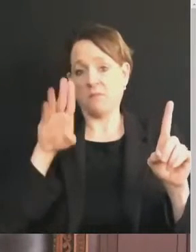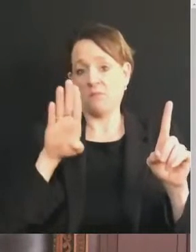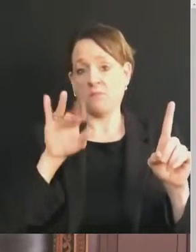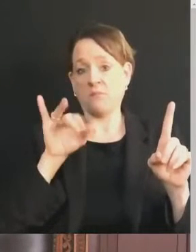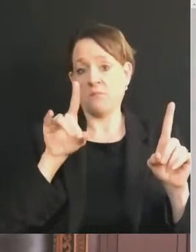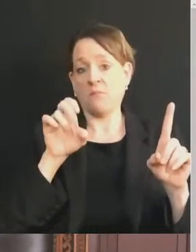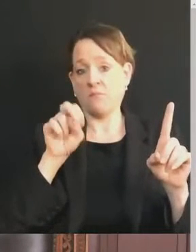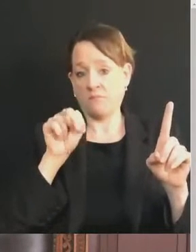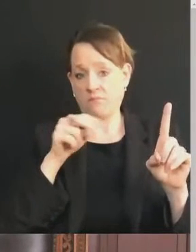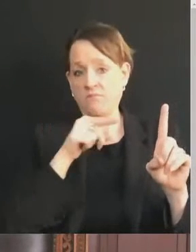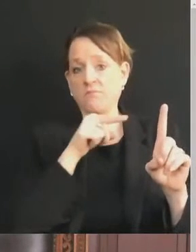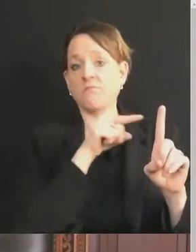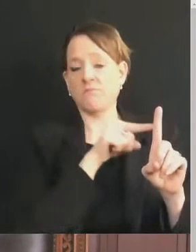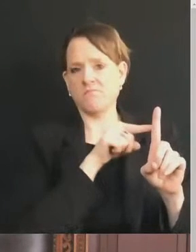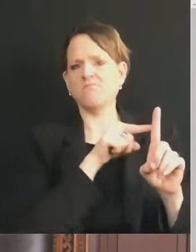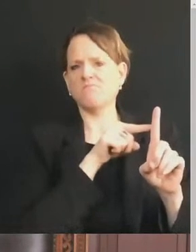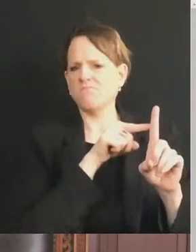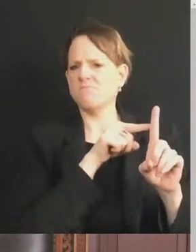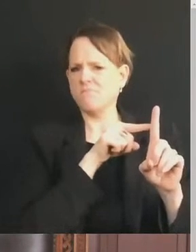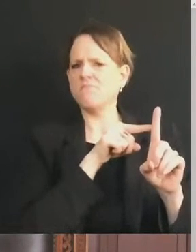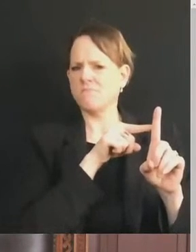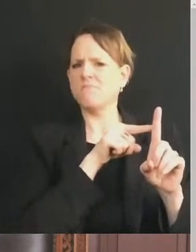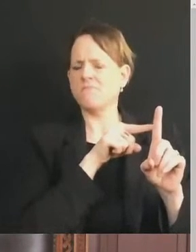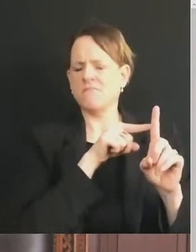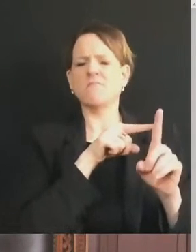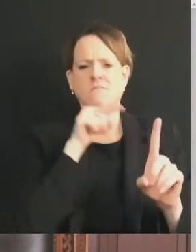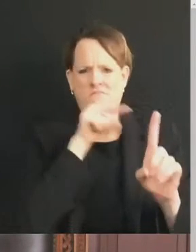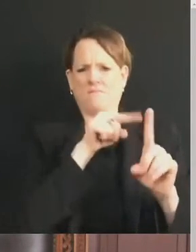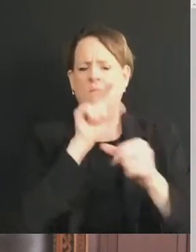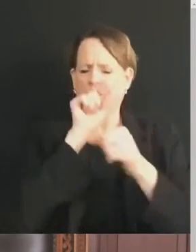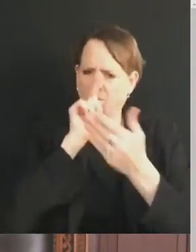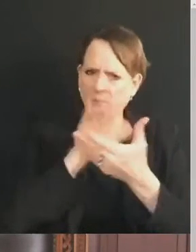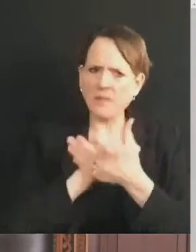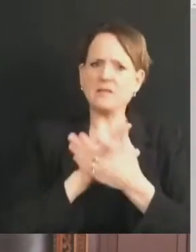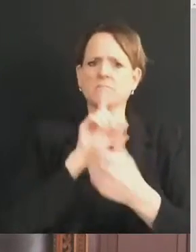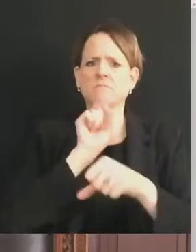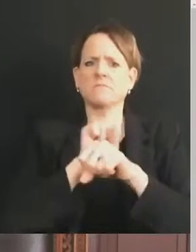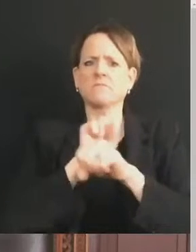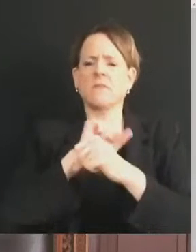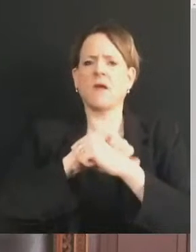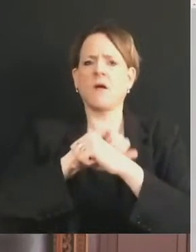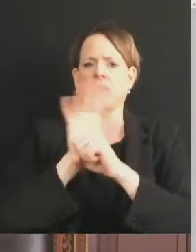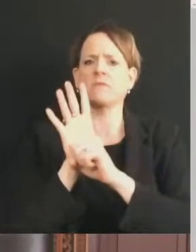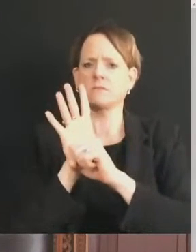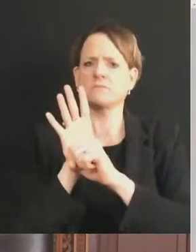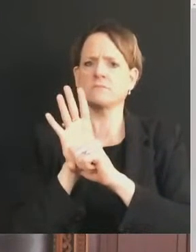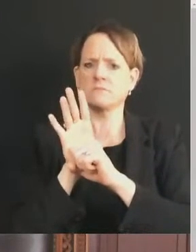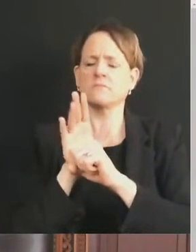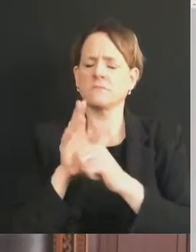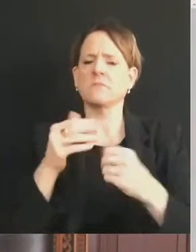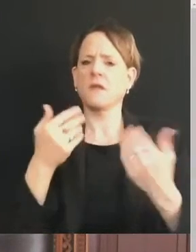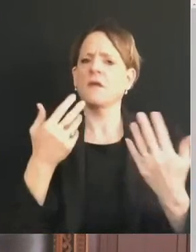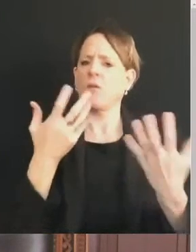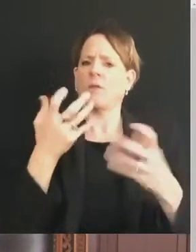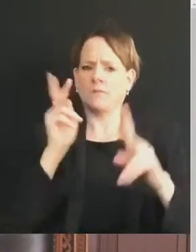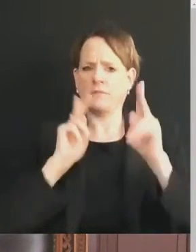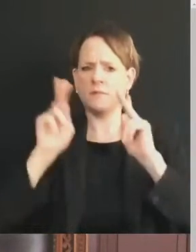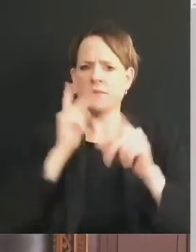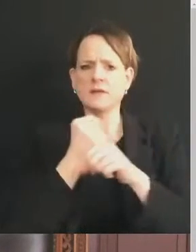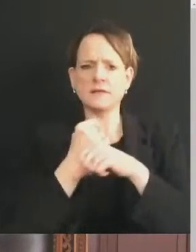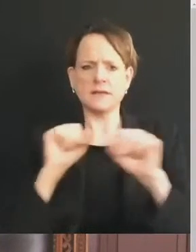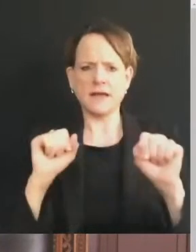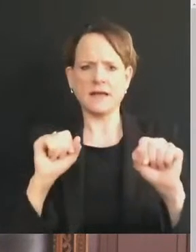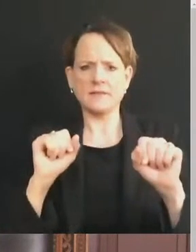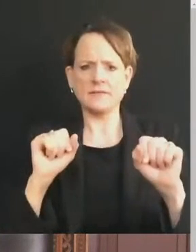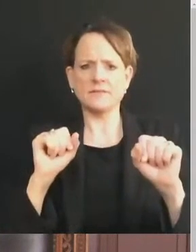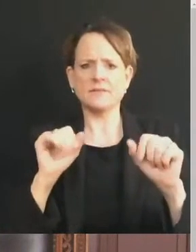wants to make sure the people of the country are safe. The president has been saying that we've rounded the corner, and there's very little or